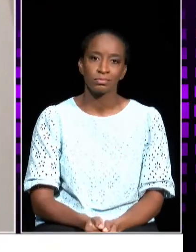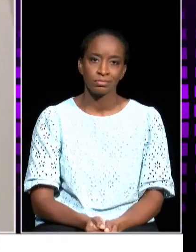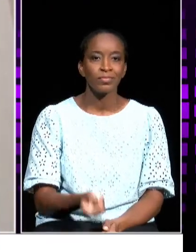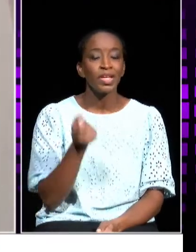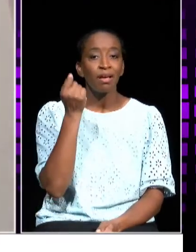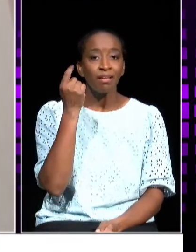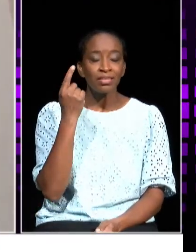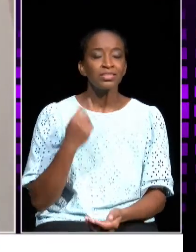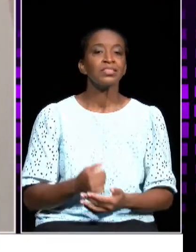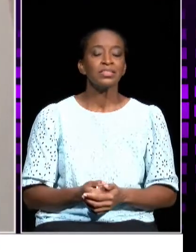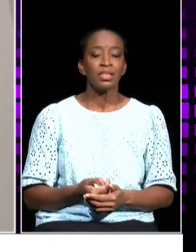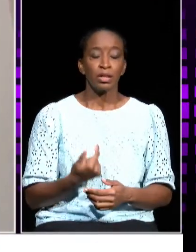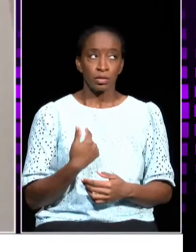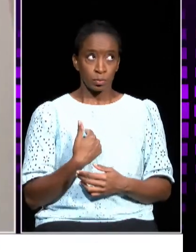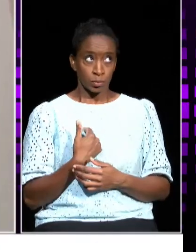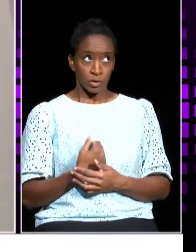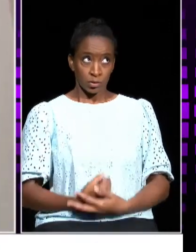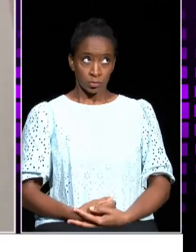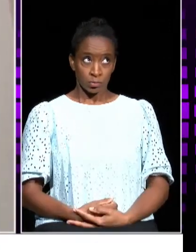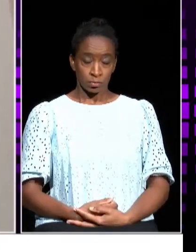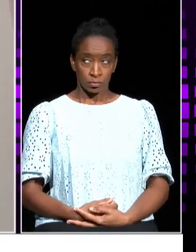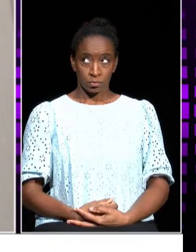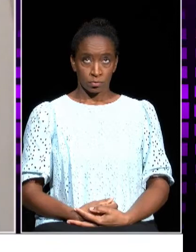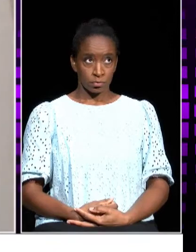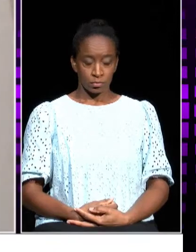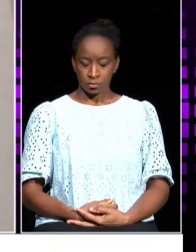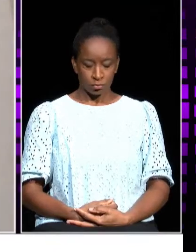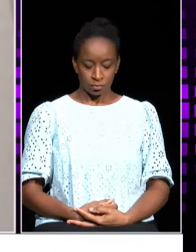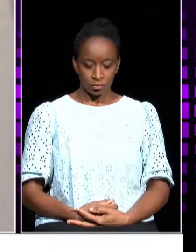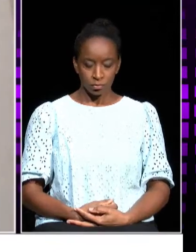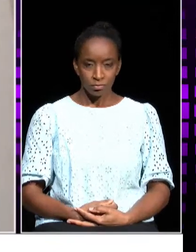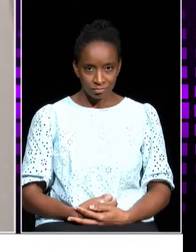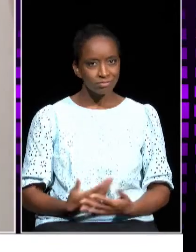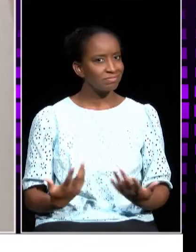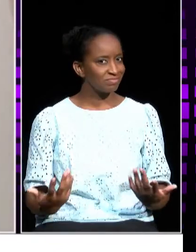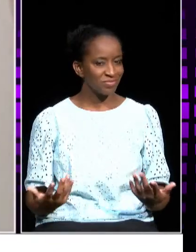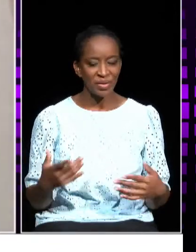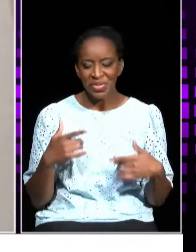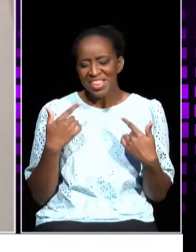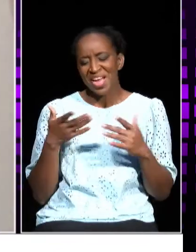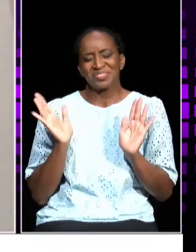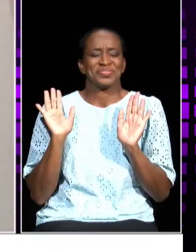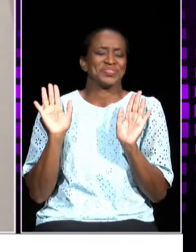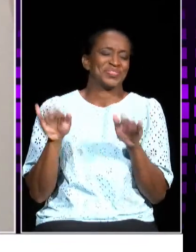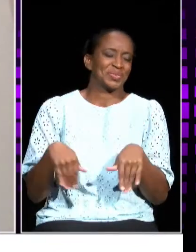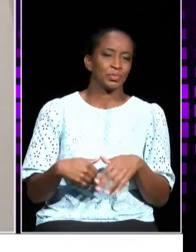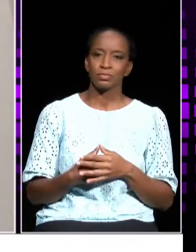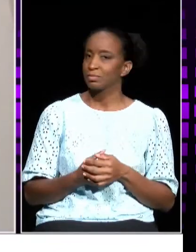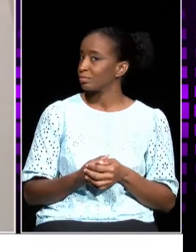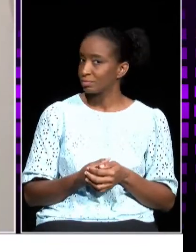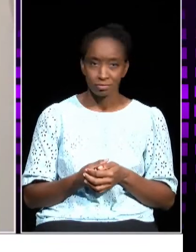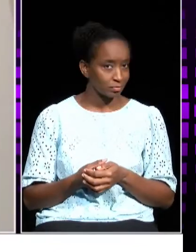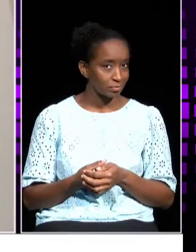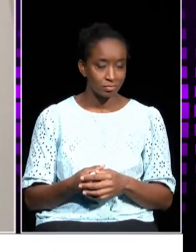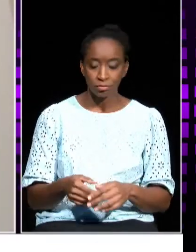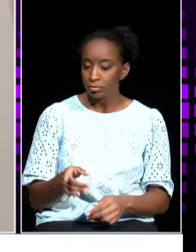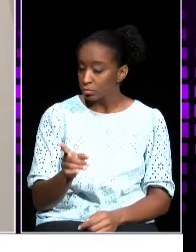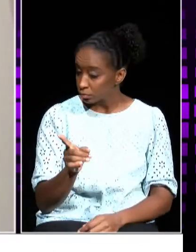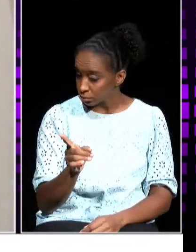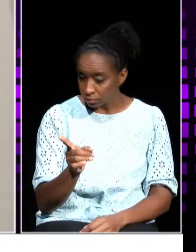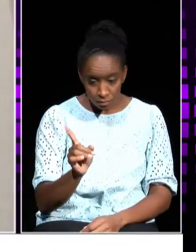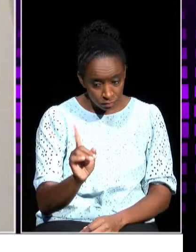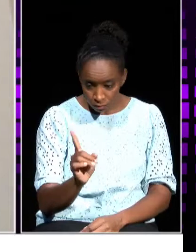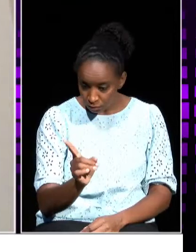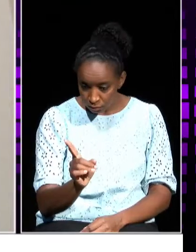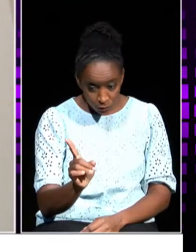just laughing it off, and then the child doesn't know any different, and then they go on to make that same